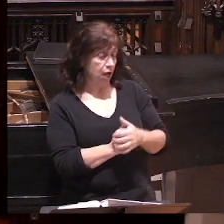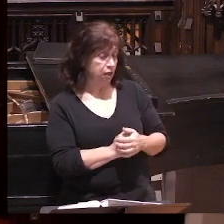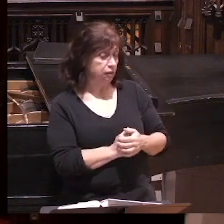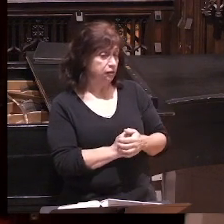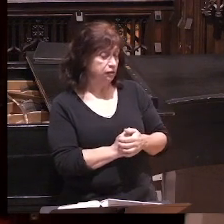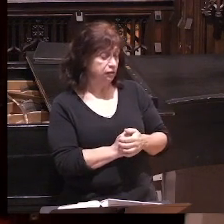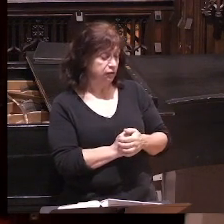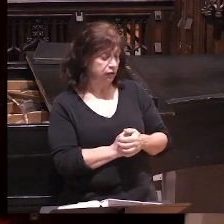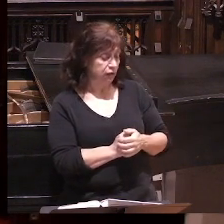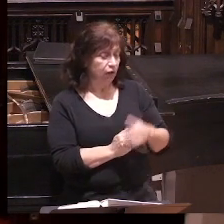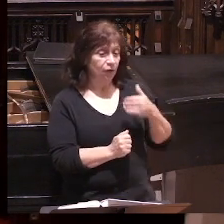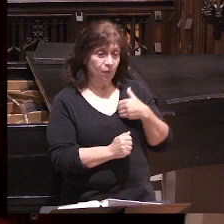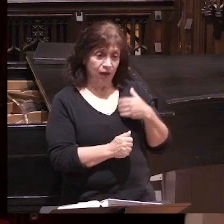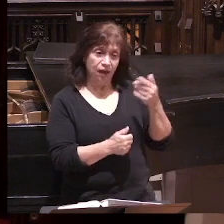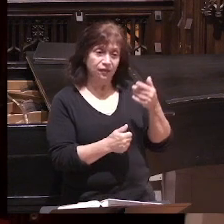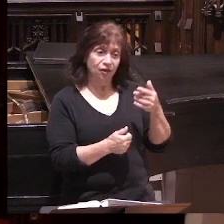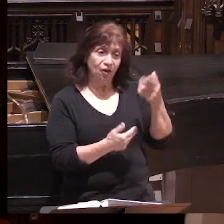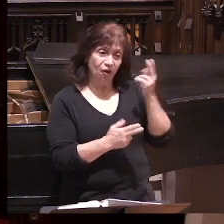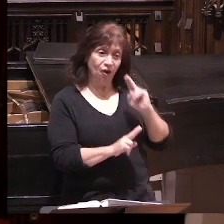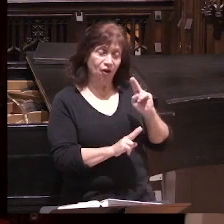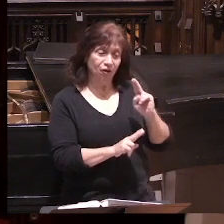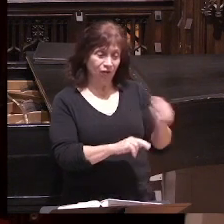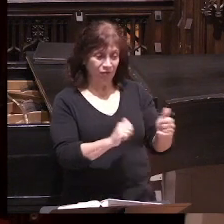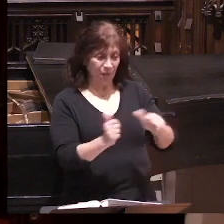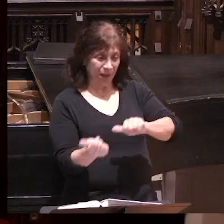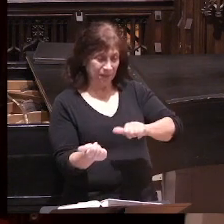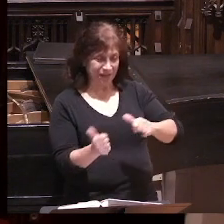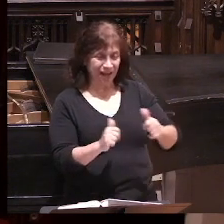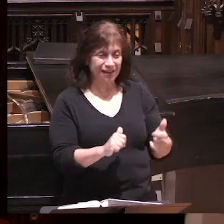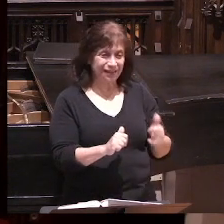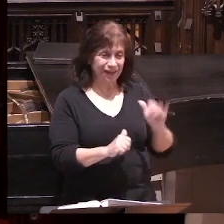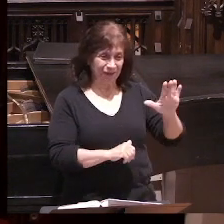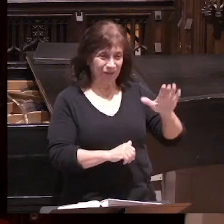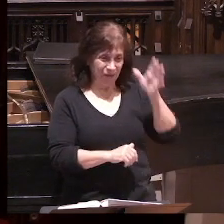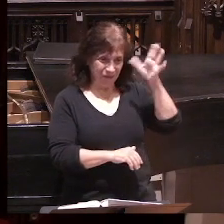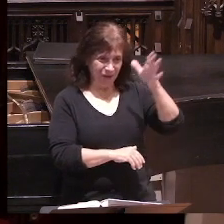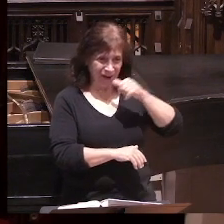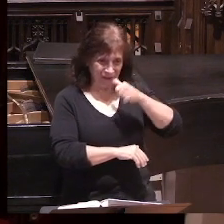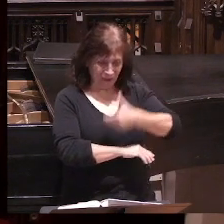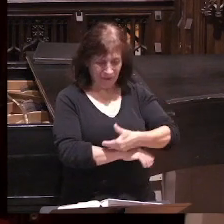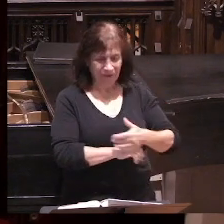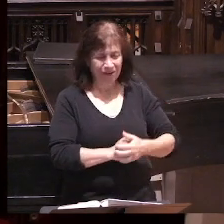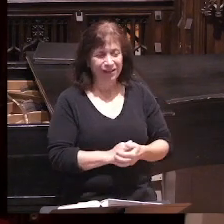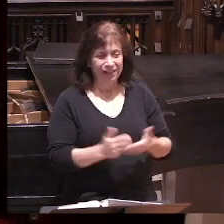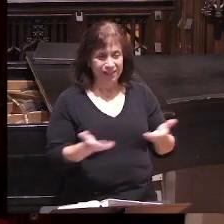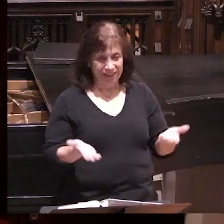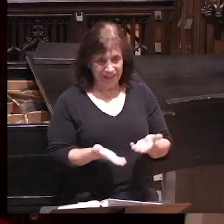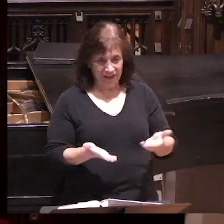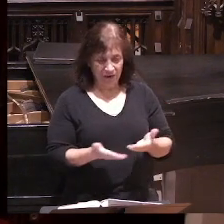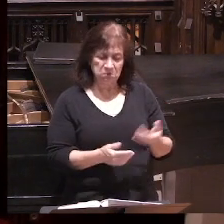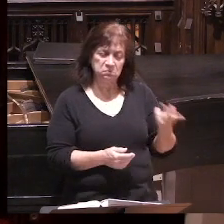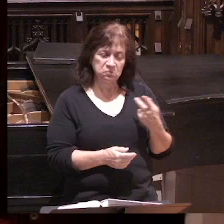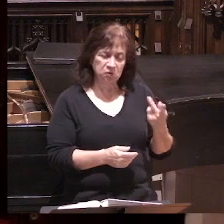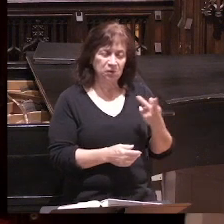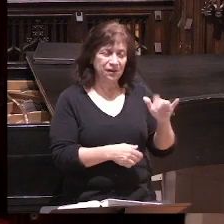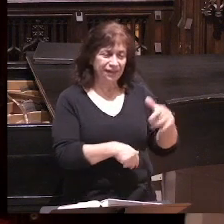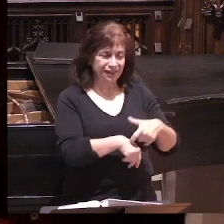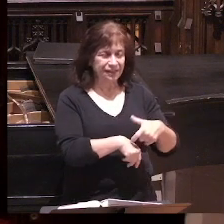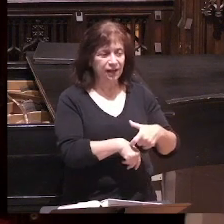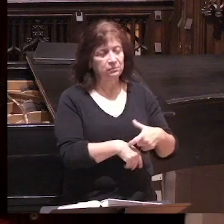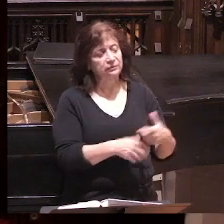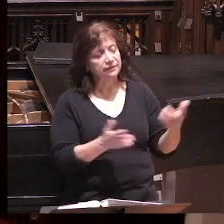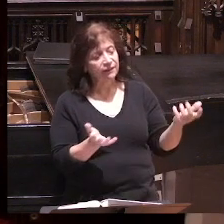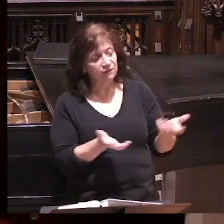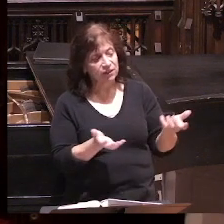the honor and opportunity of baptizing your granddaughter here. And you and I at that time had